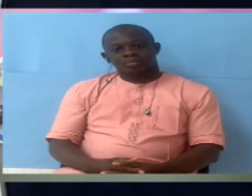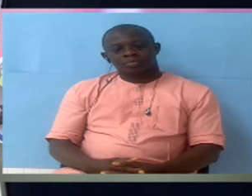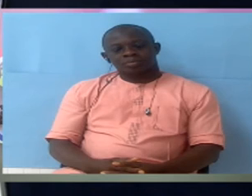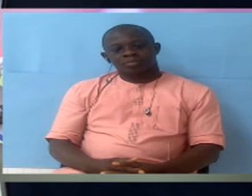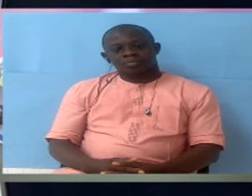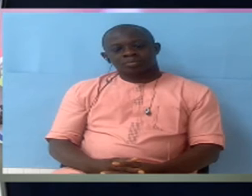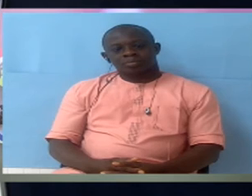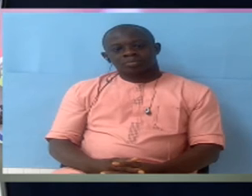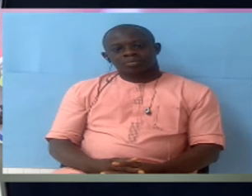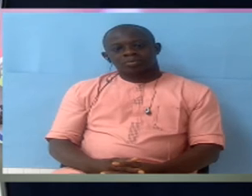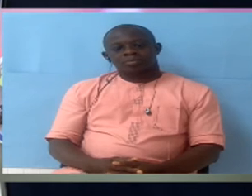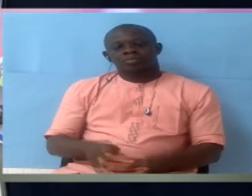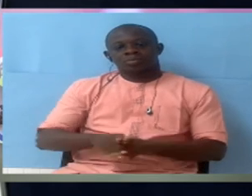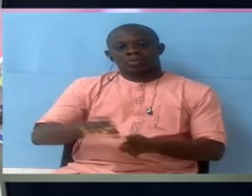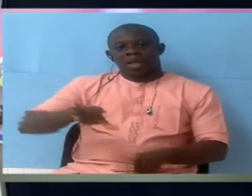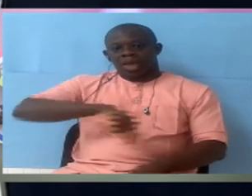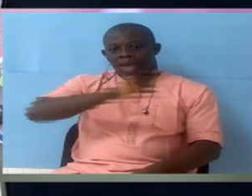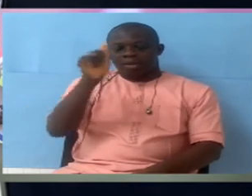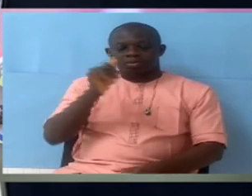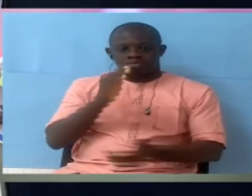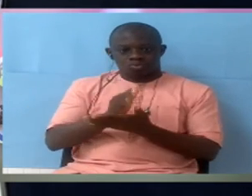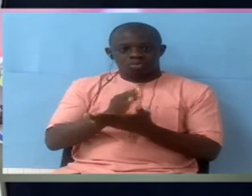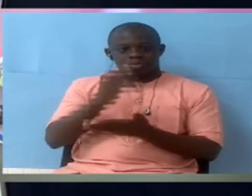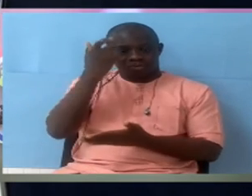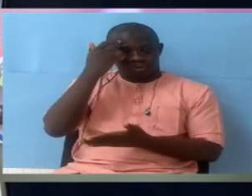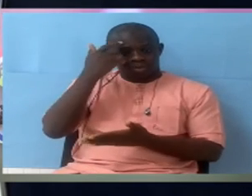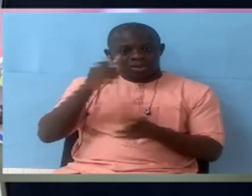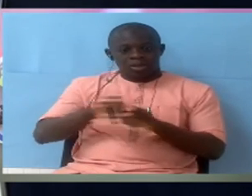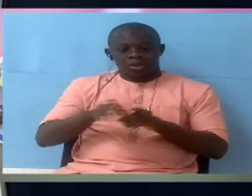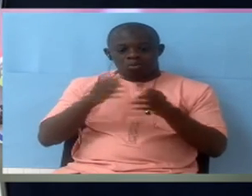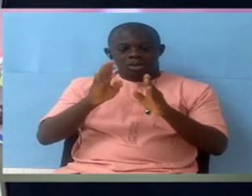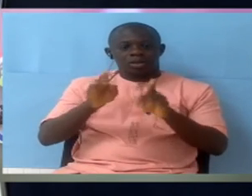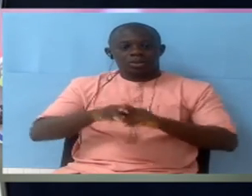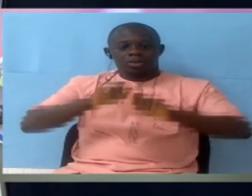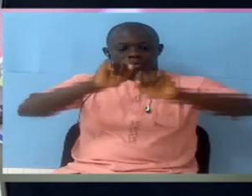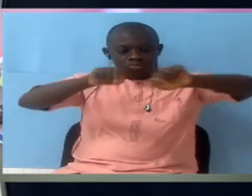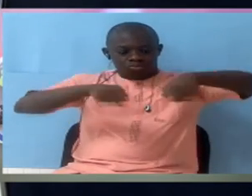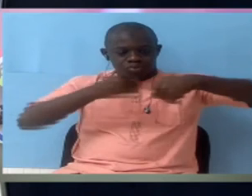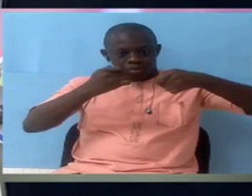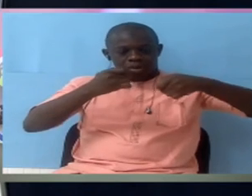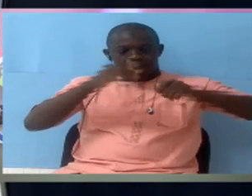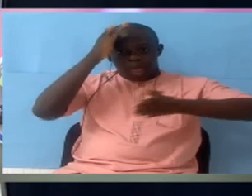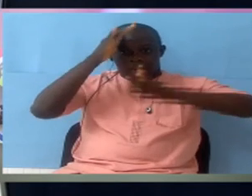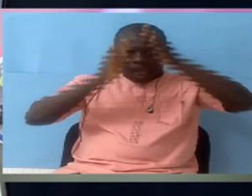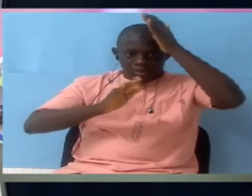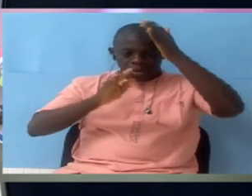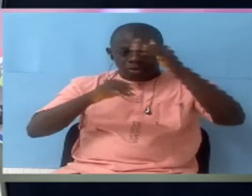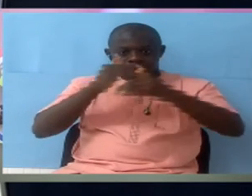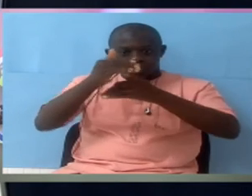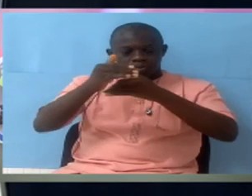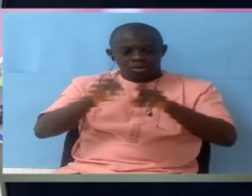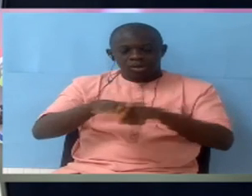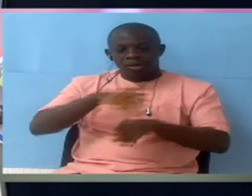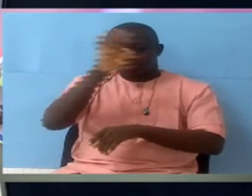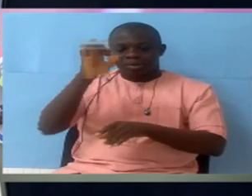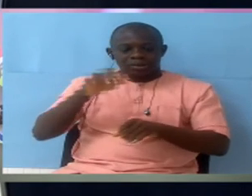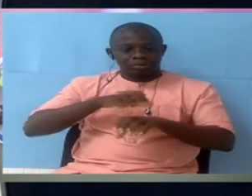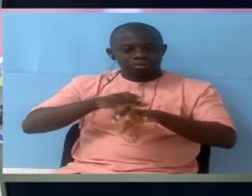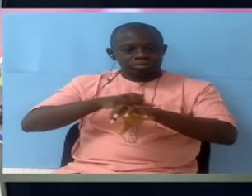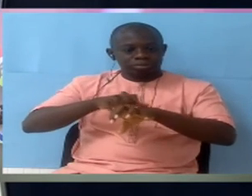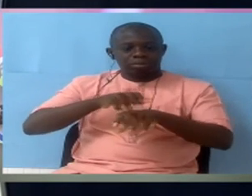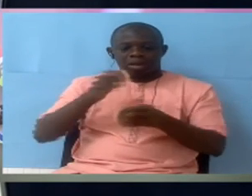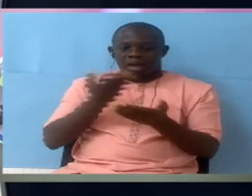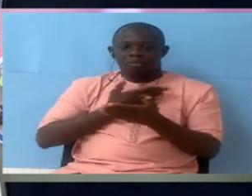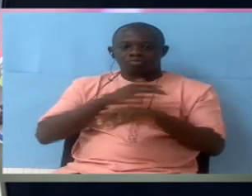And the sole of the military boot is quite rough, correct? Kanam dali soldar yoyu ci kanam